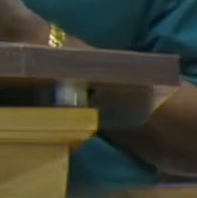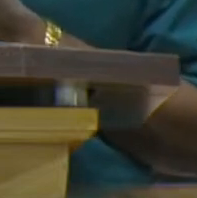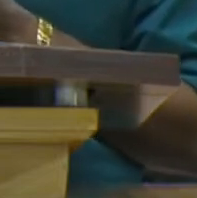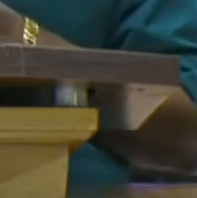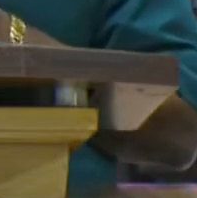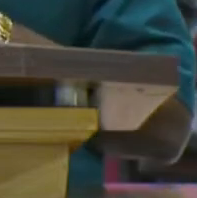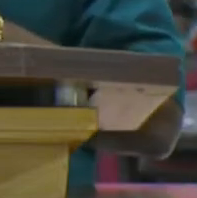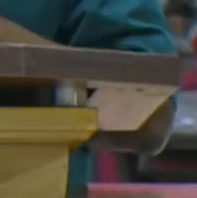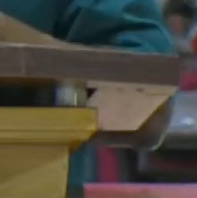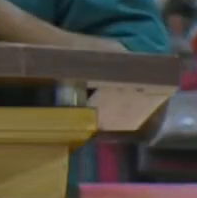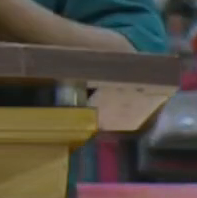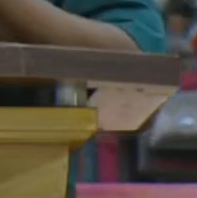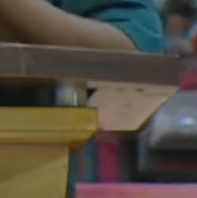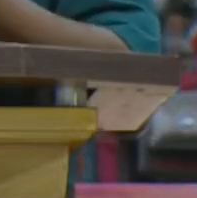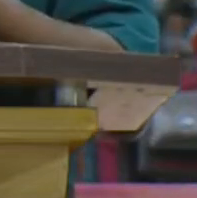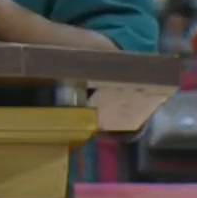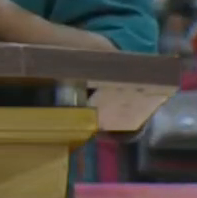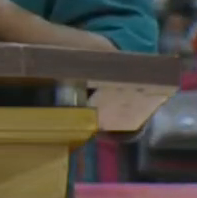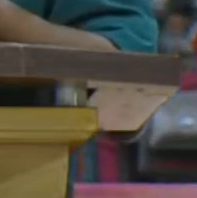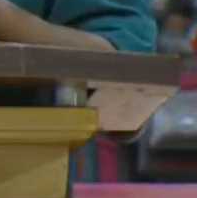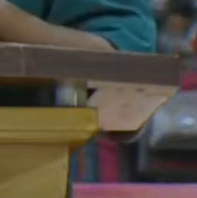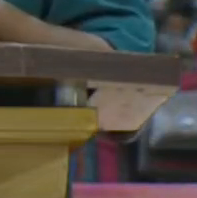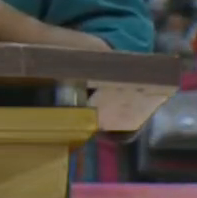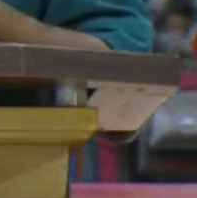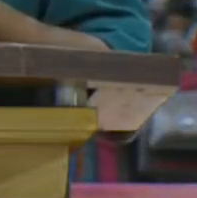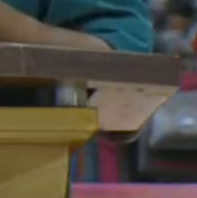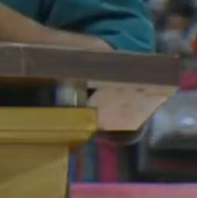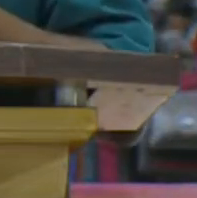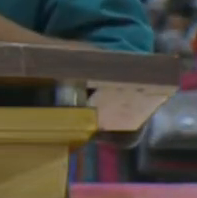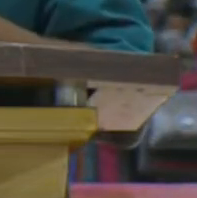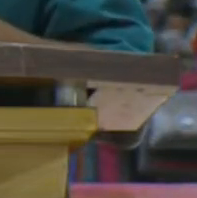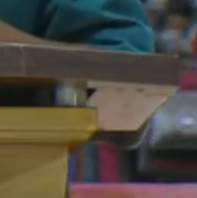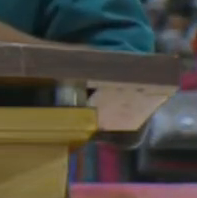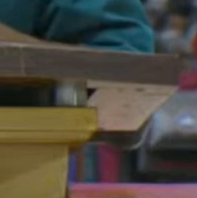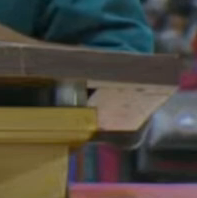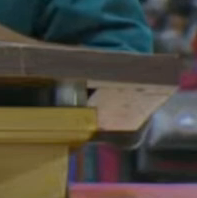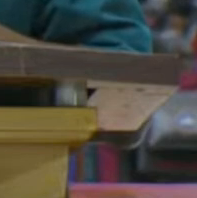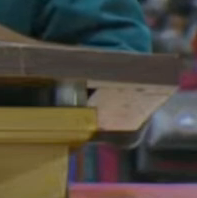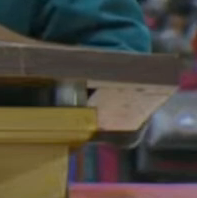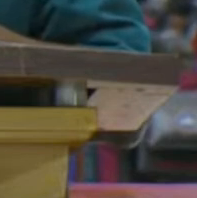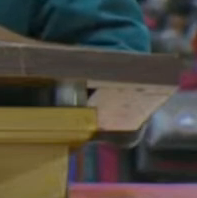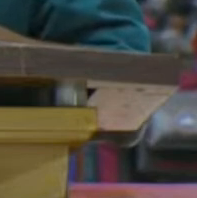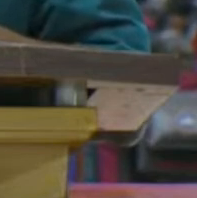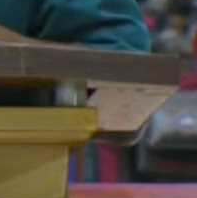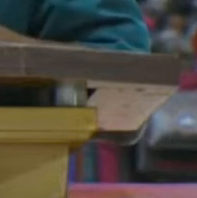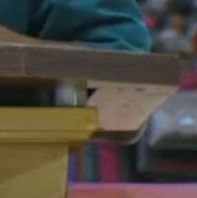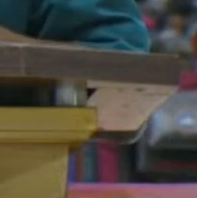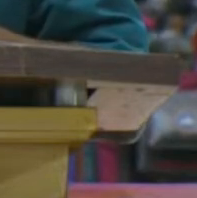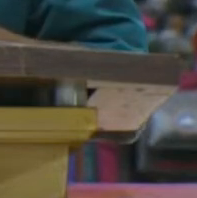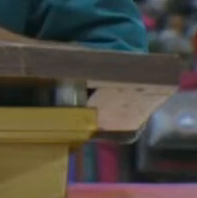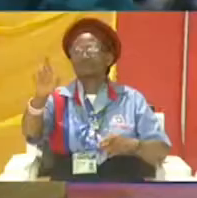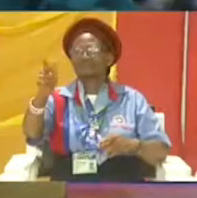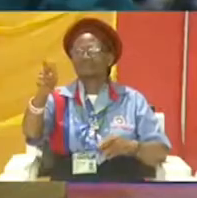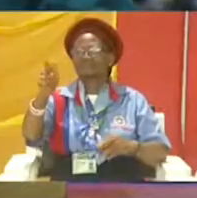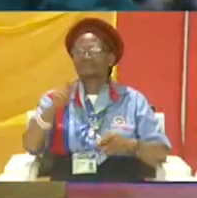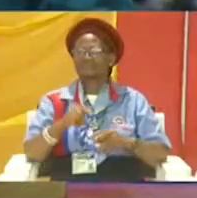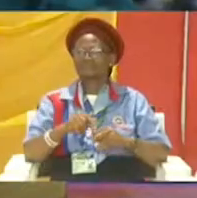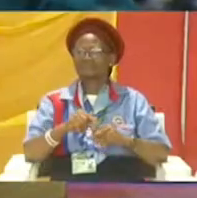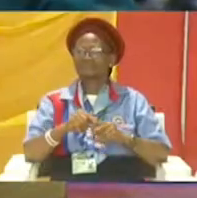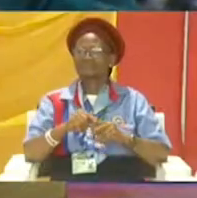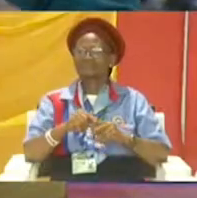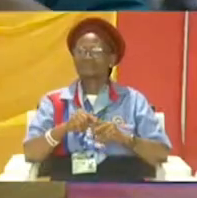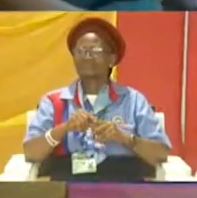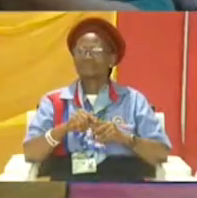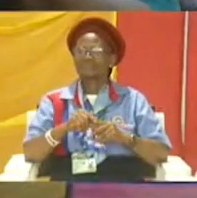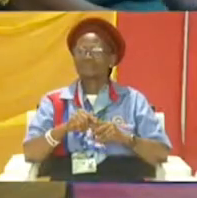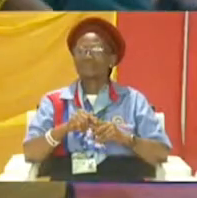changed. I remember very well when I came to the Redeemed Christian Church of God. I was